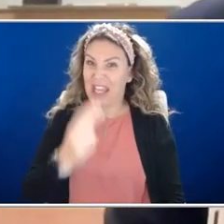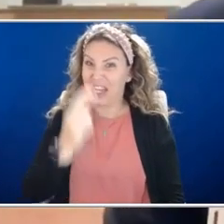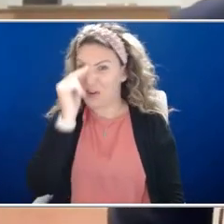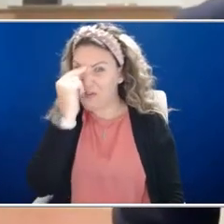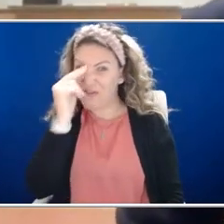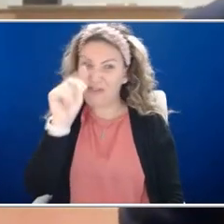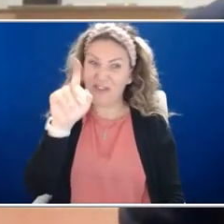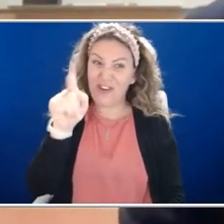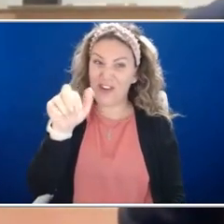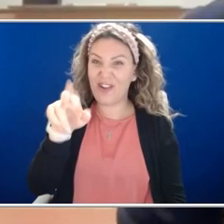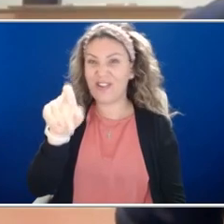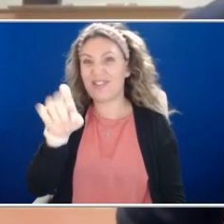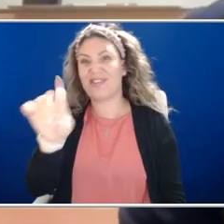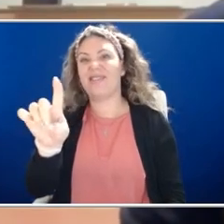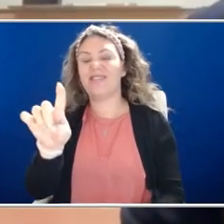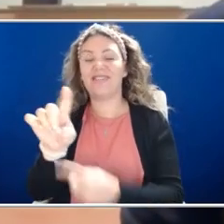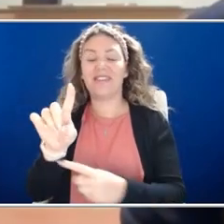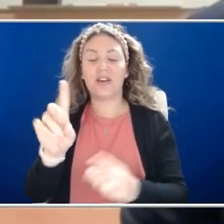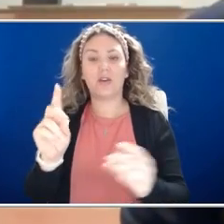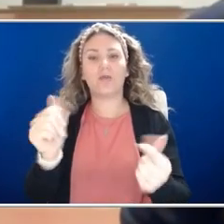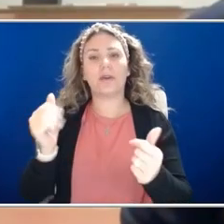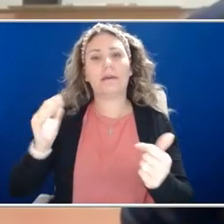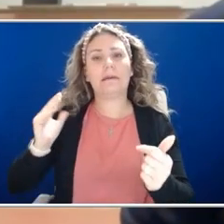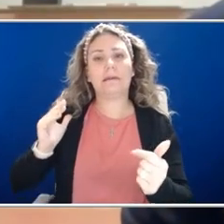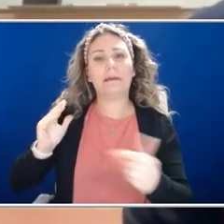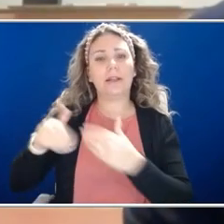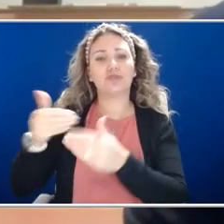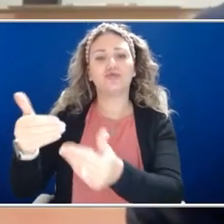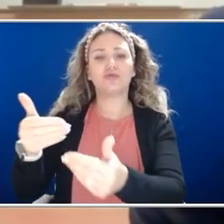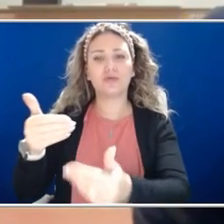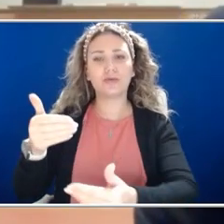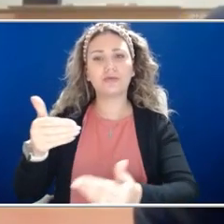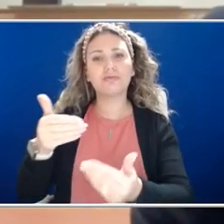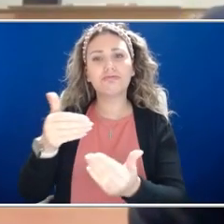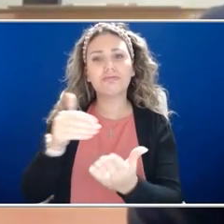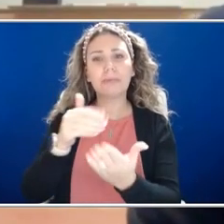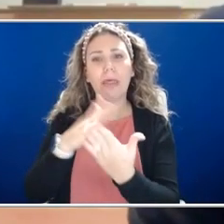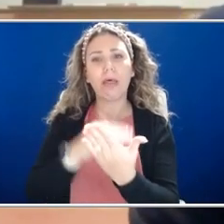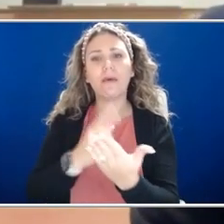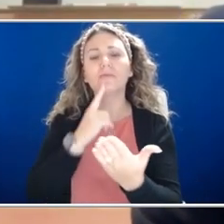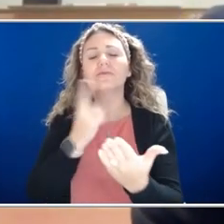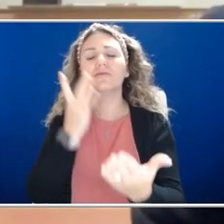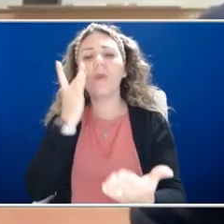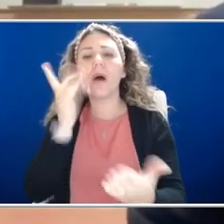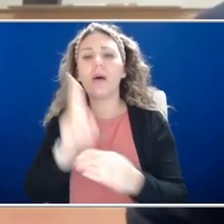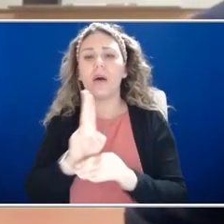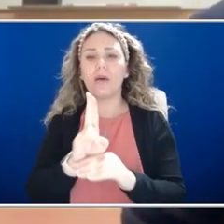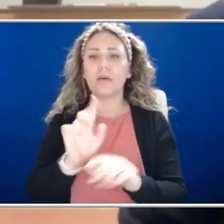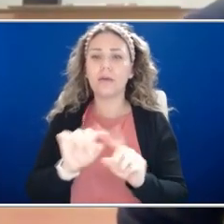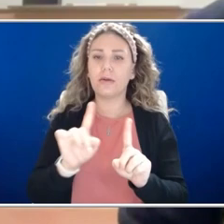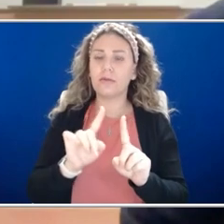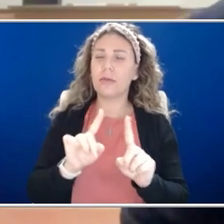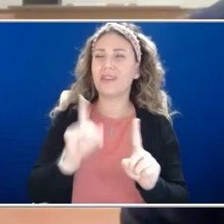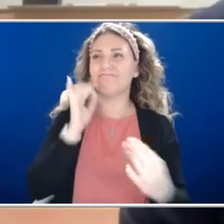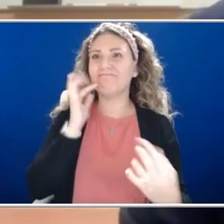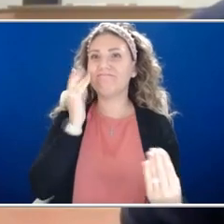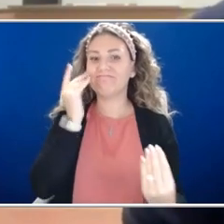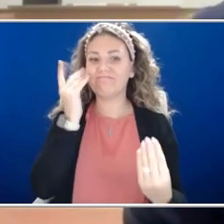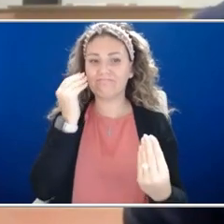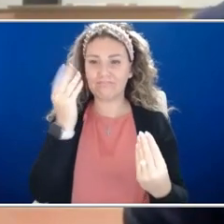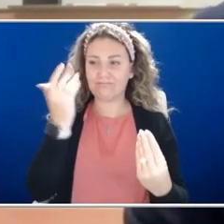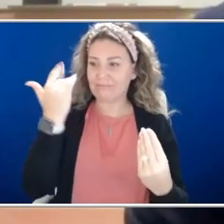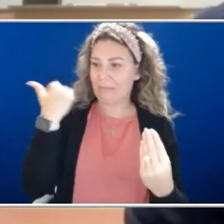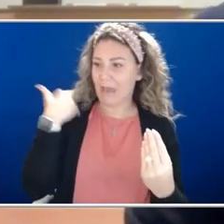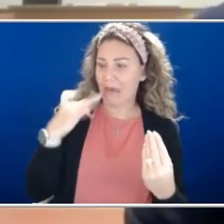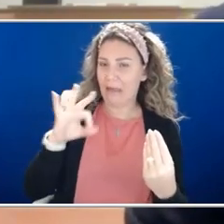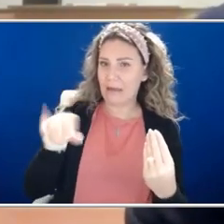lesson of not only how we're using it, but, you know, why we are at the stage we are at, which is, you know, if you think about back in the